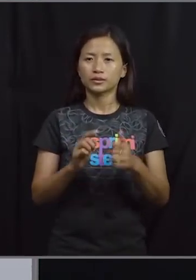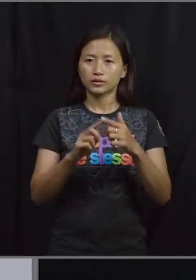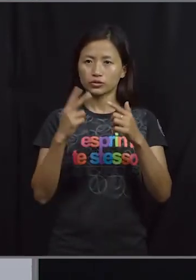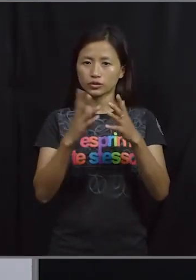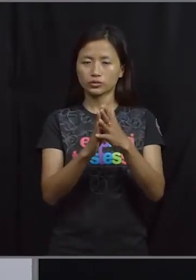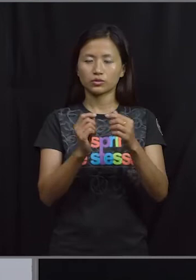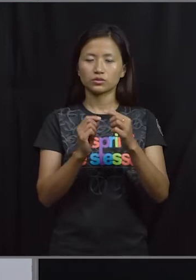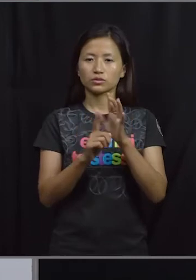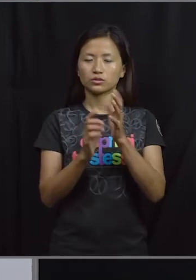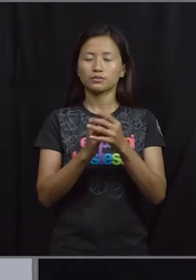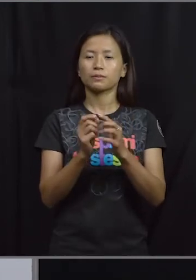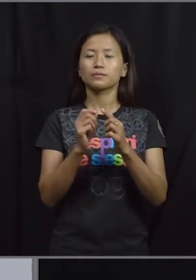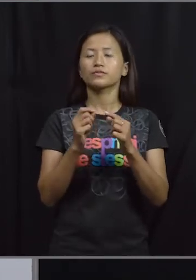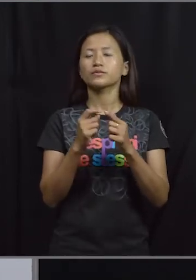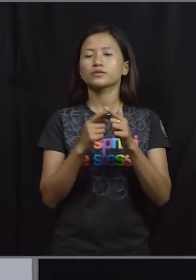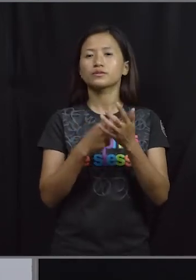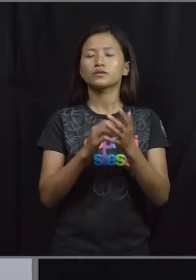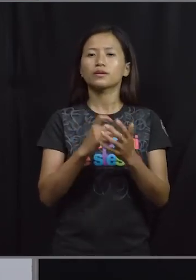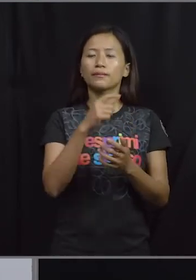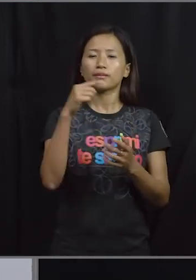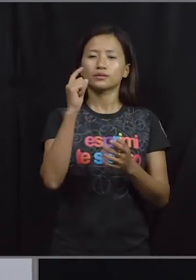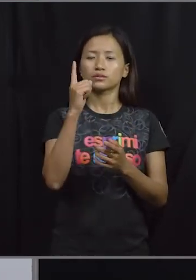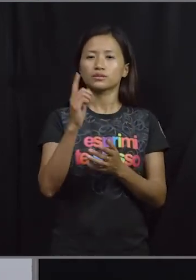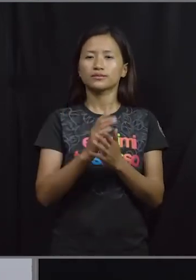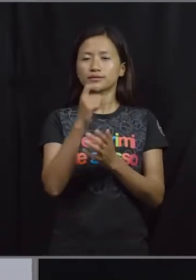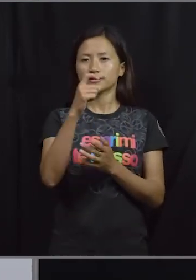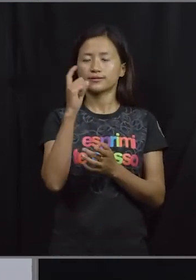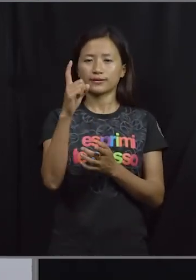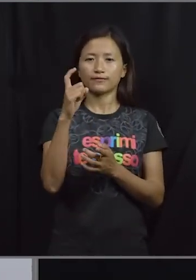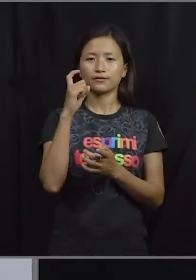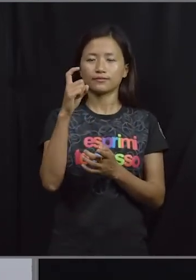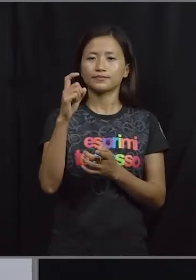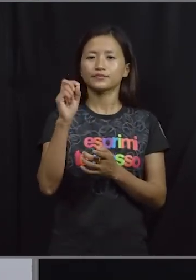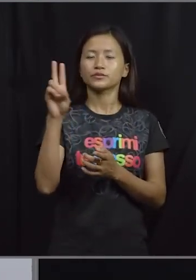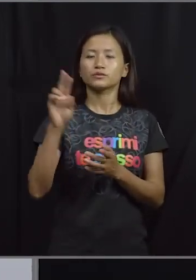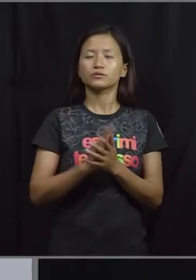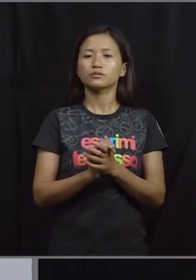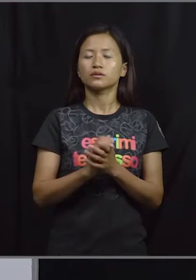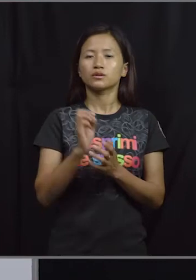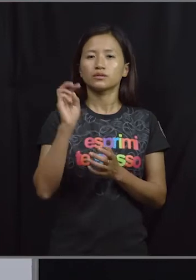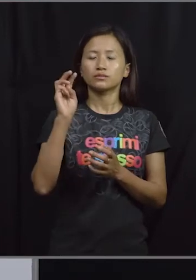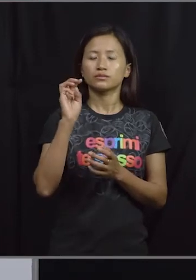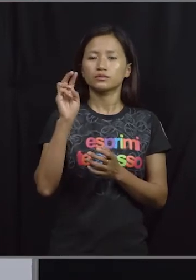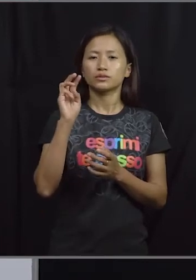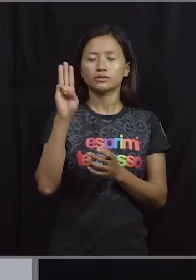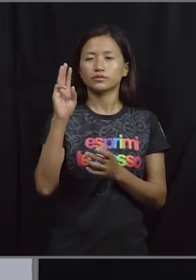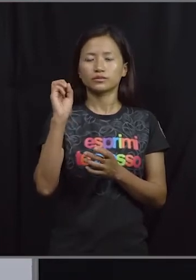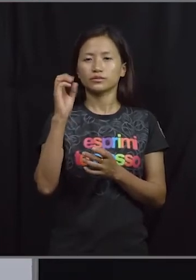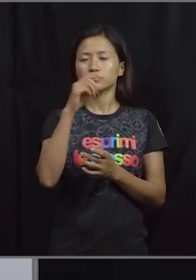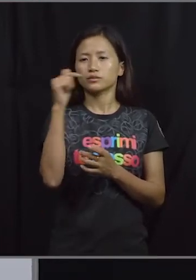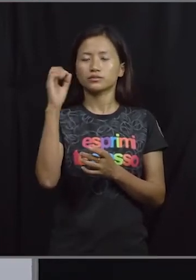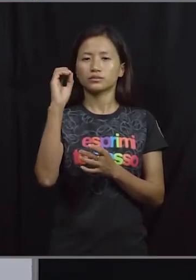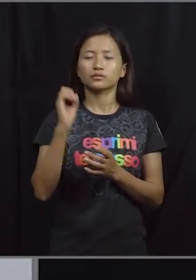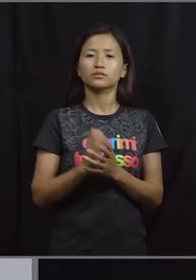this matrix, isn't it? -1 7 2 0 -3 0 2